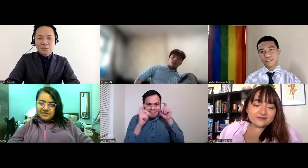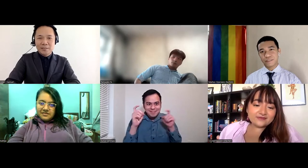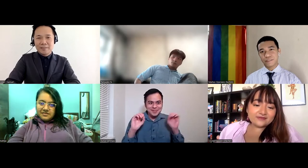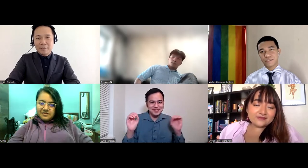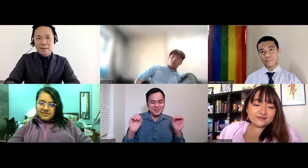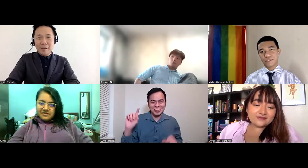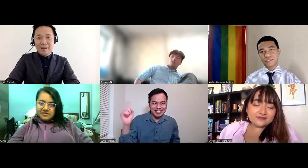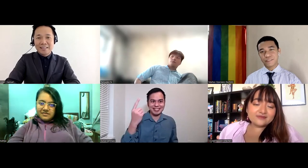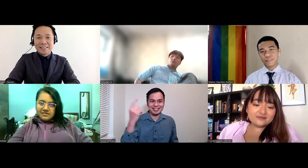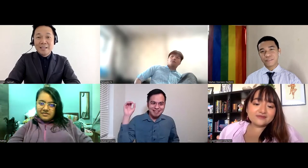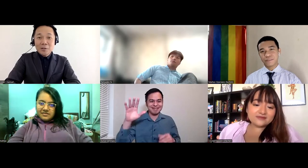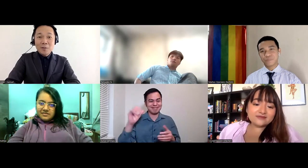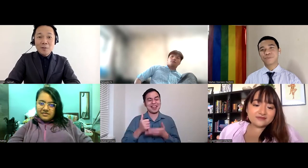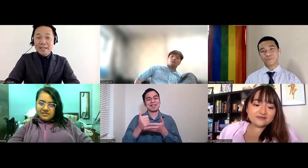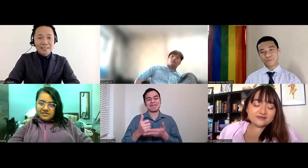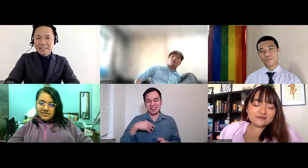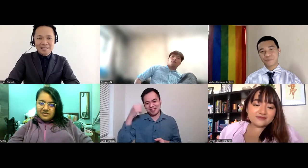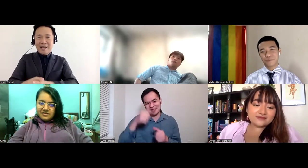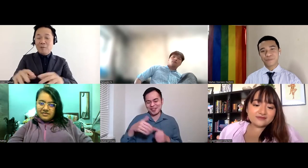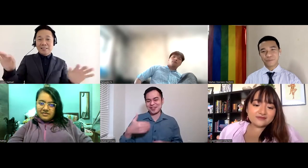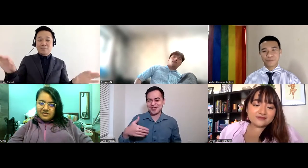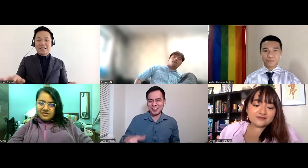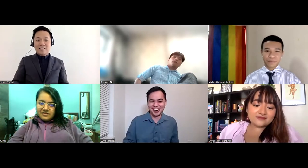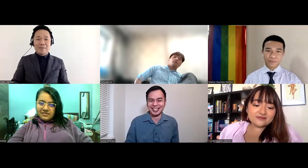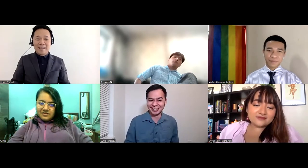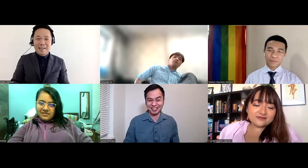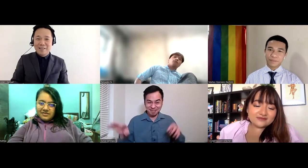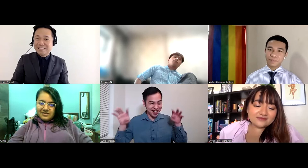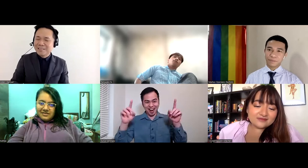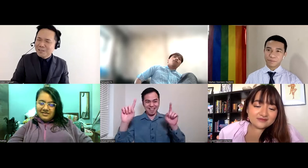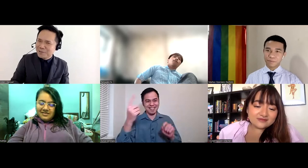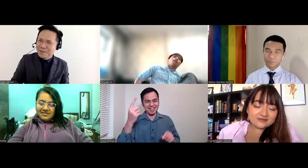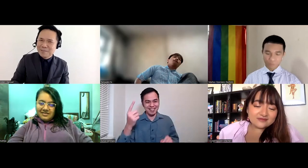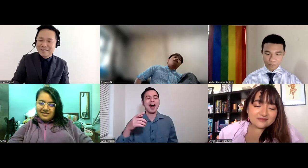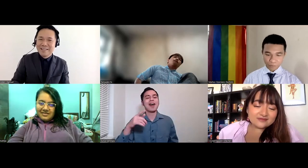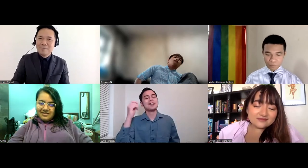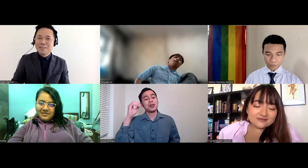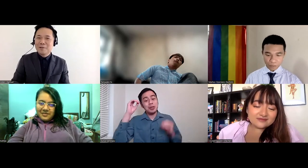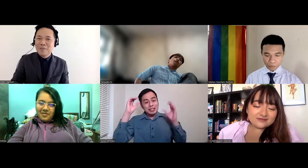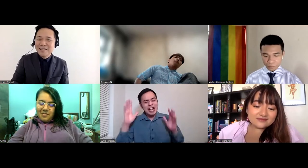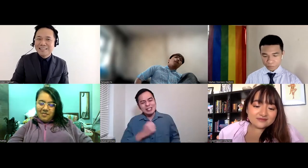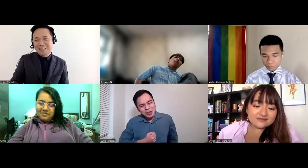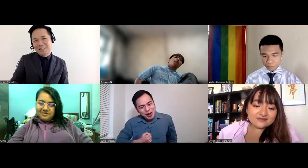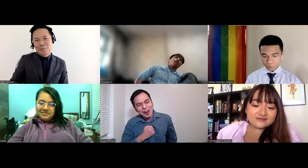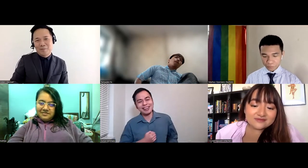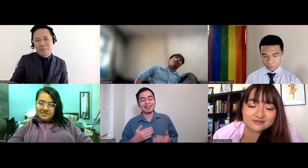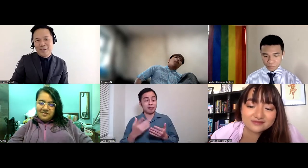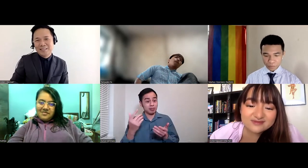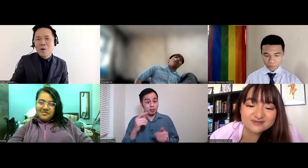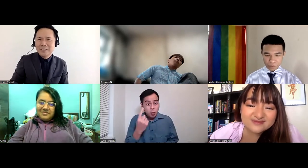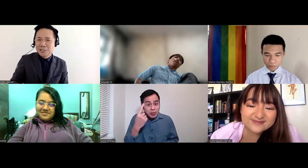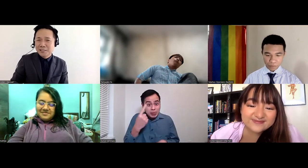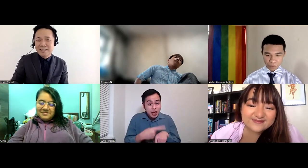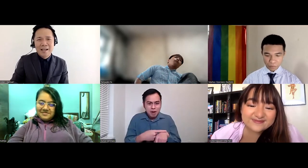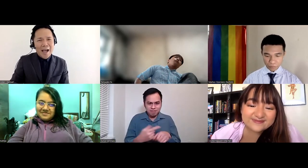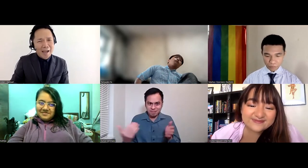deaf student among us. So I was like, I was just observing their behavior. And so that was really funny because my friends actually spoke up for me and